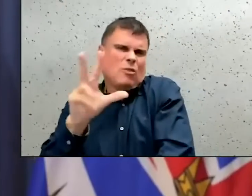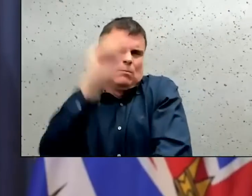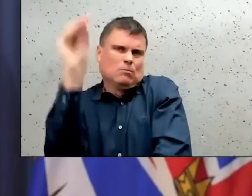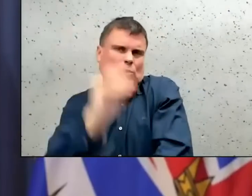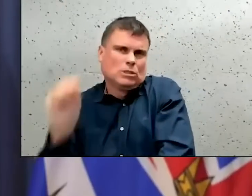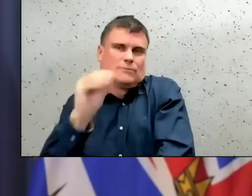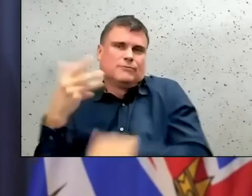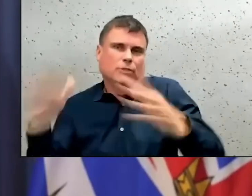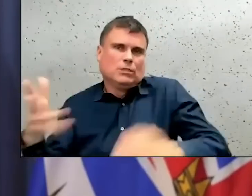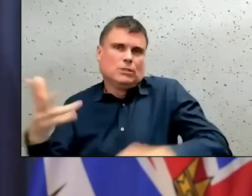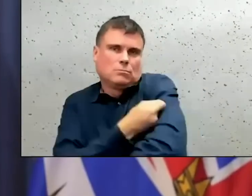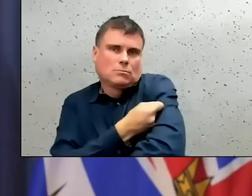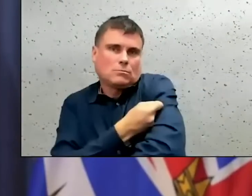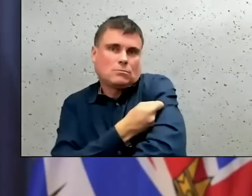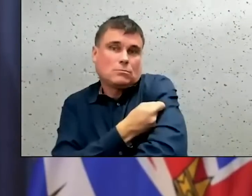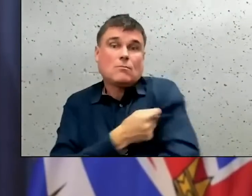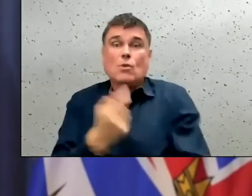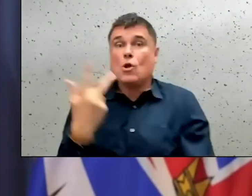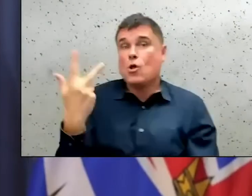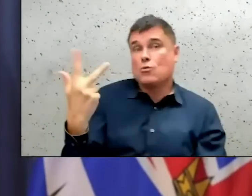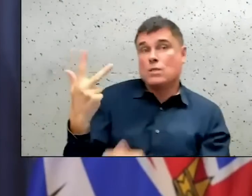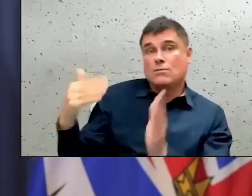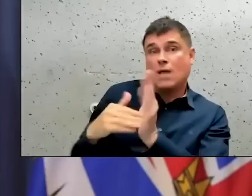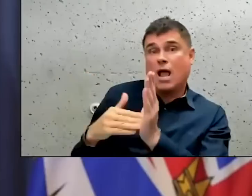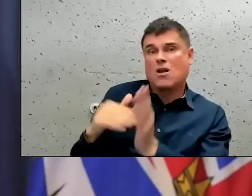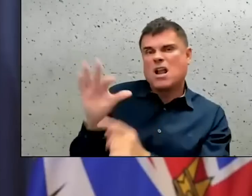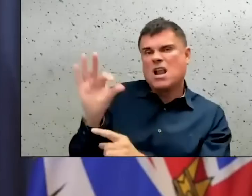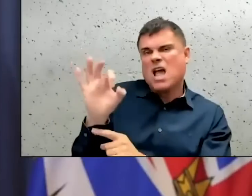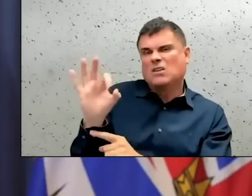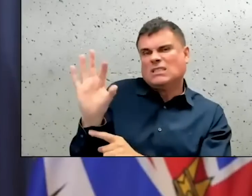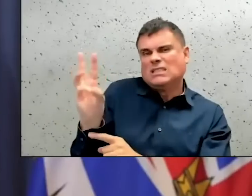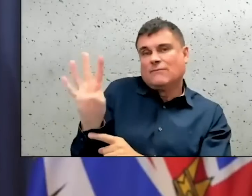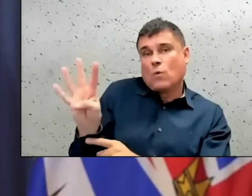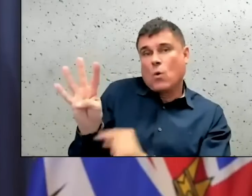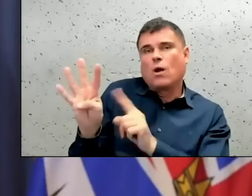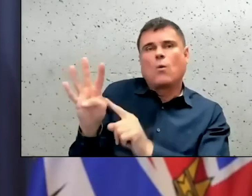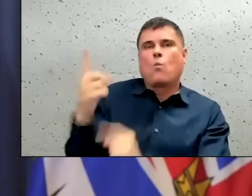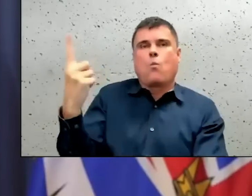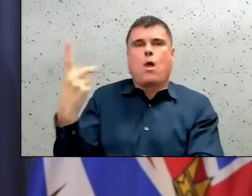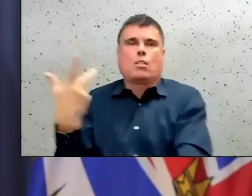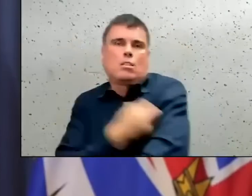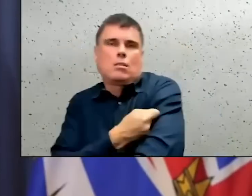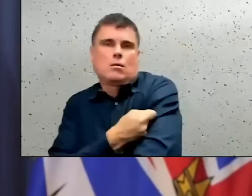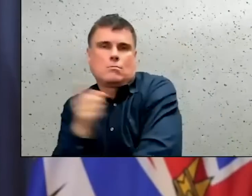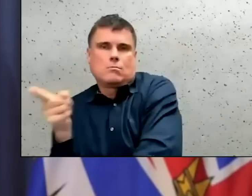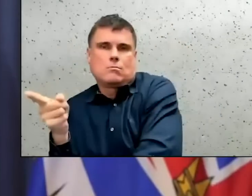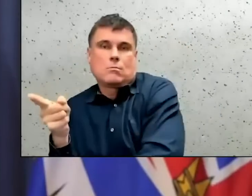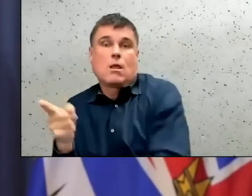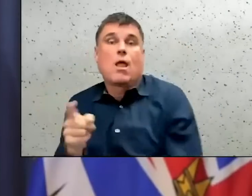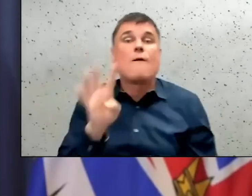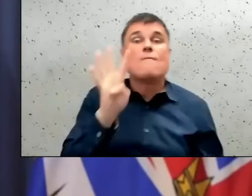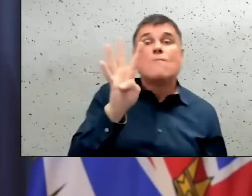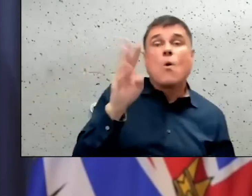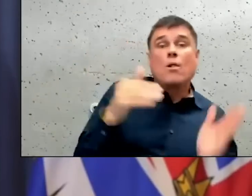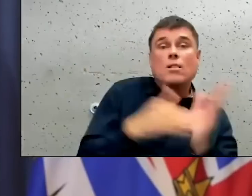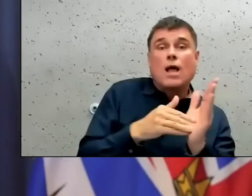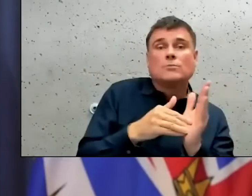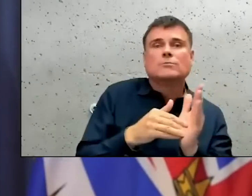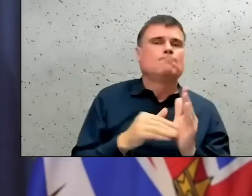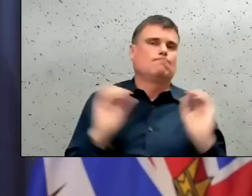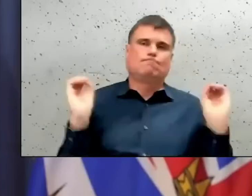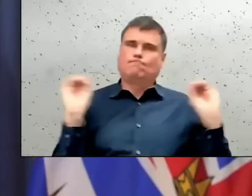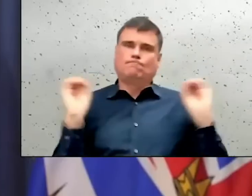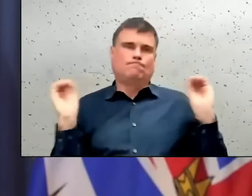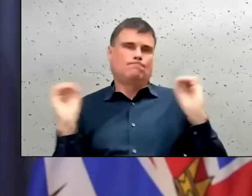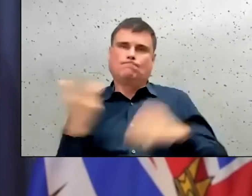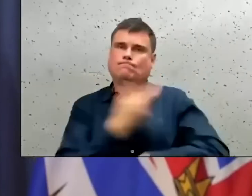3,364 are partially vaccinated. And 4%, or 5,512, are not vaccinated. So